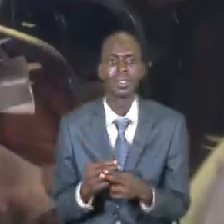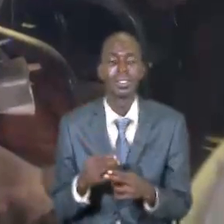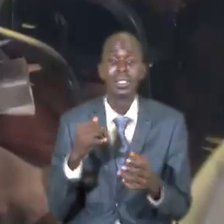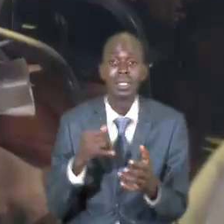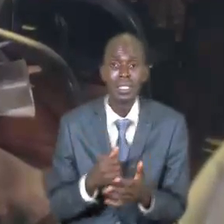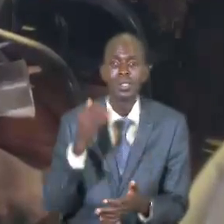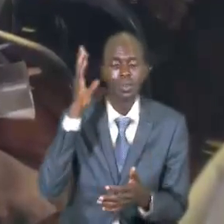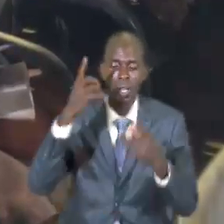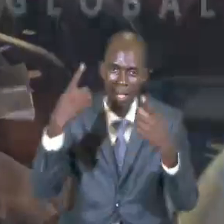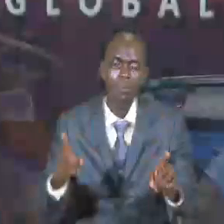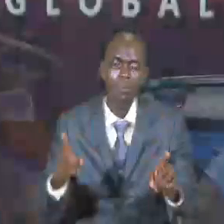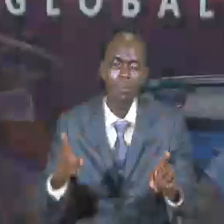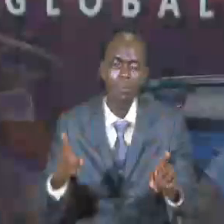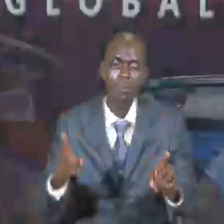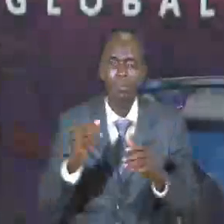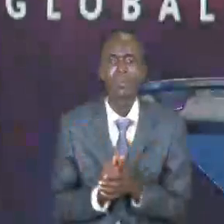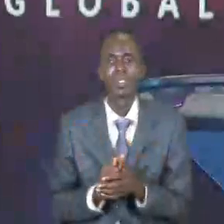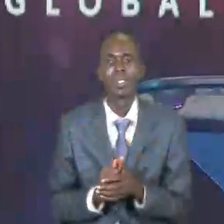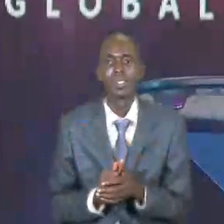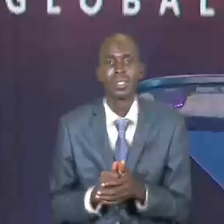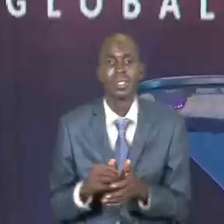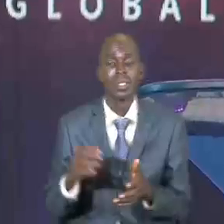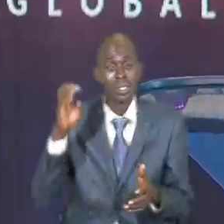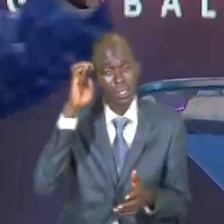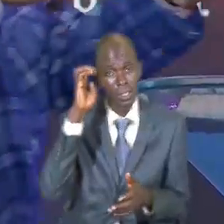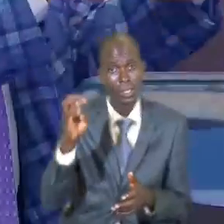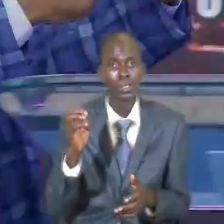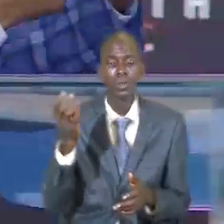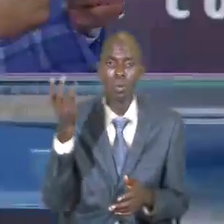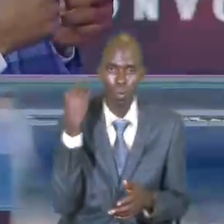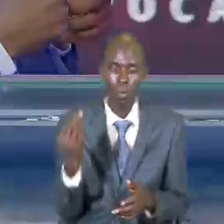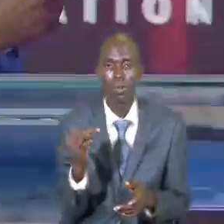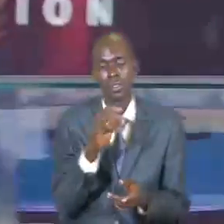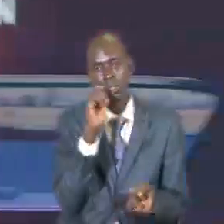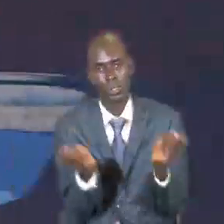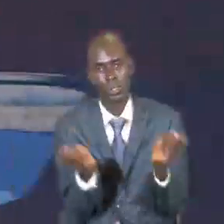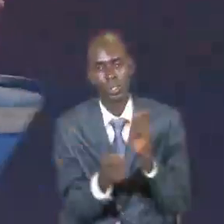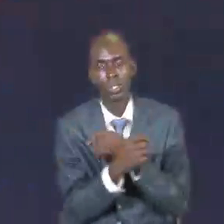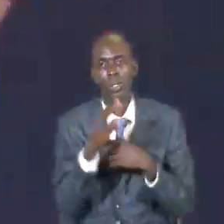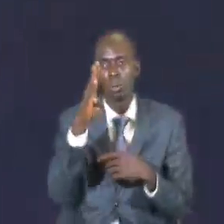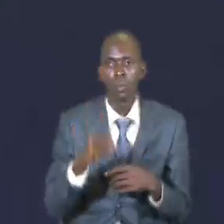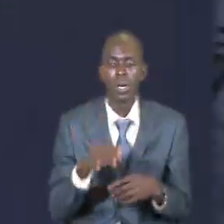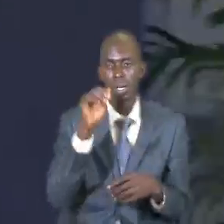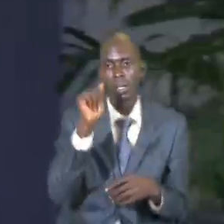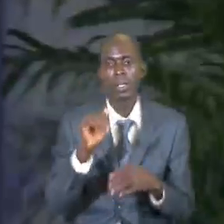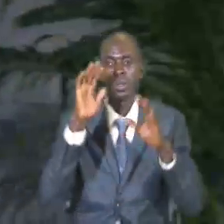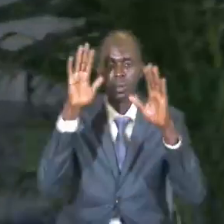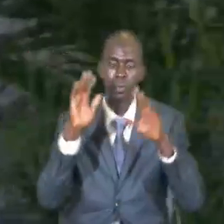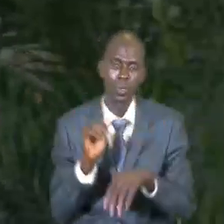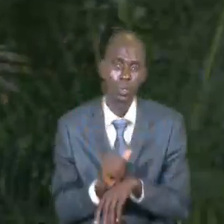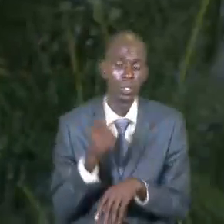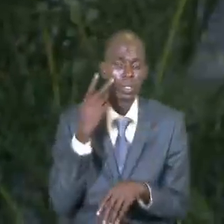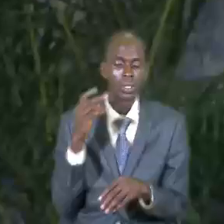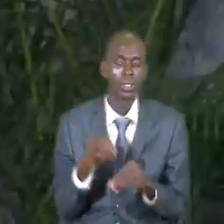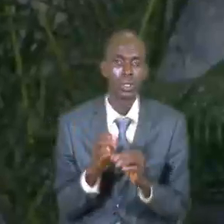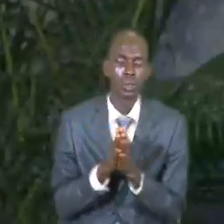He was interrupted by a miracle. There's another story in Luke chapter 7. Let me just tell you,